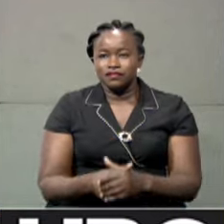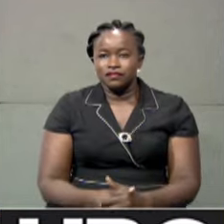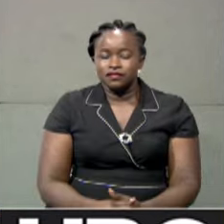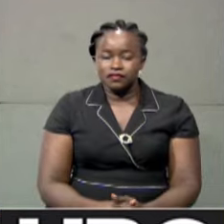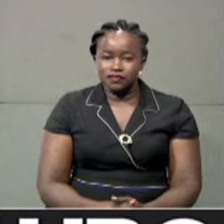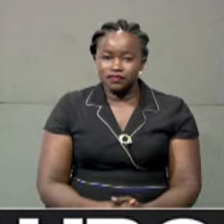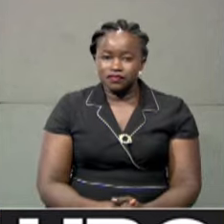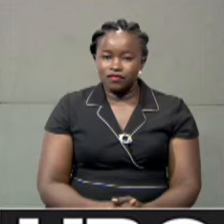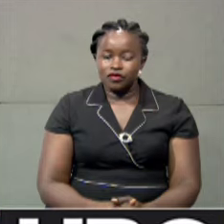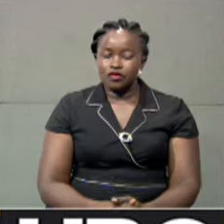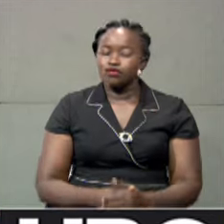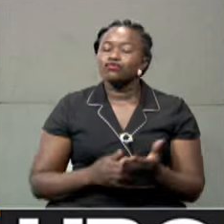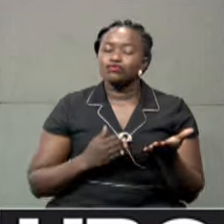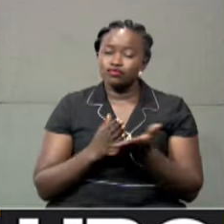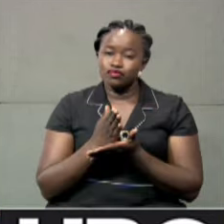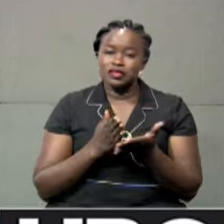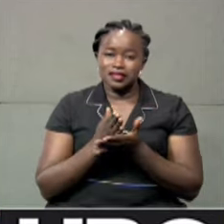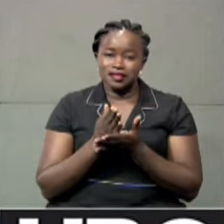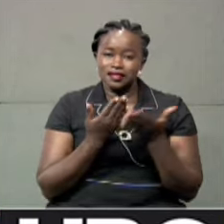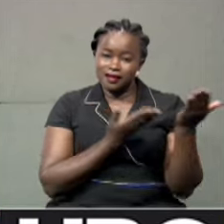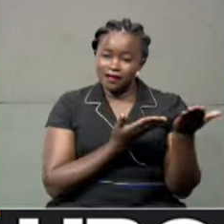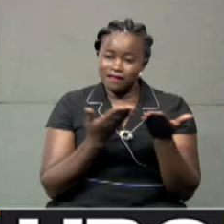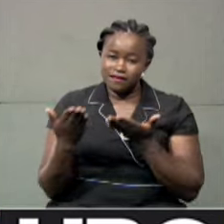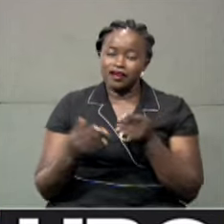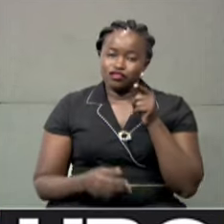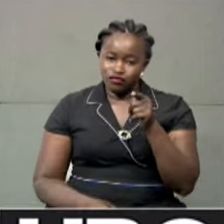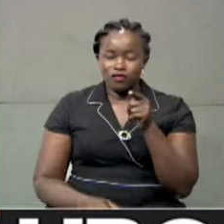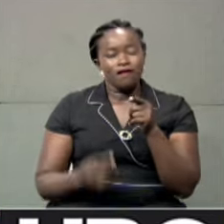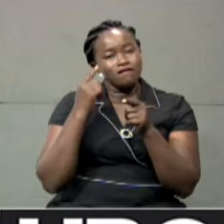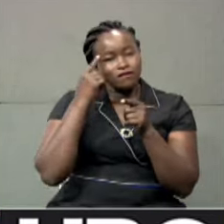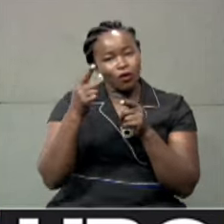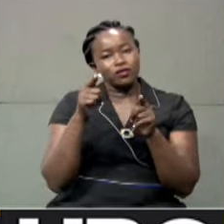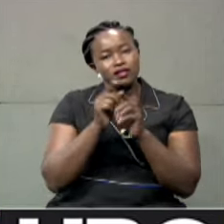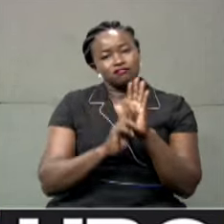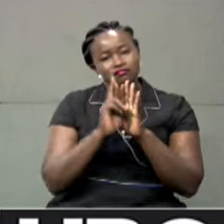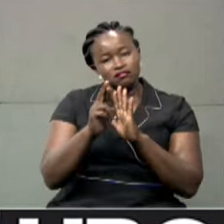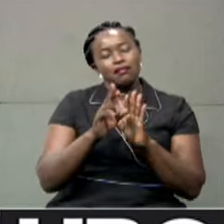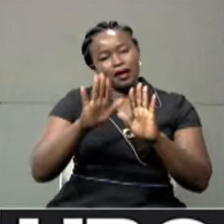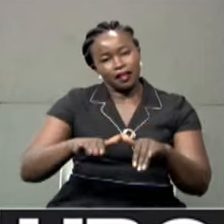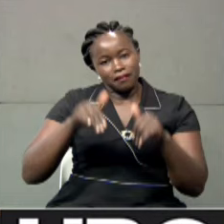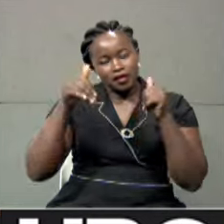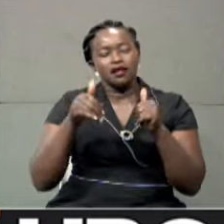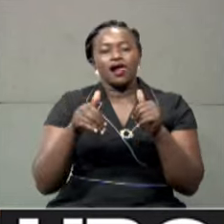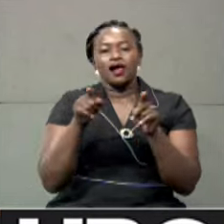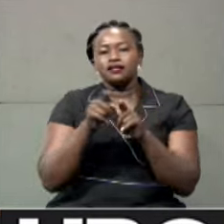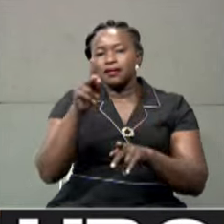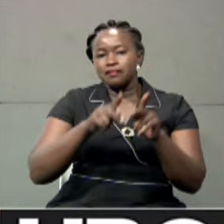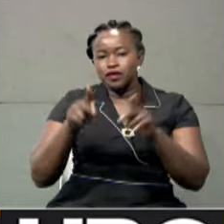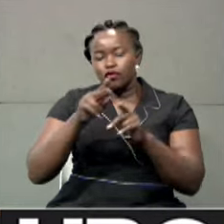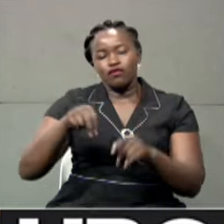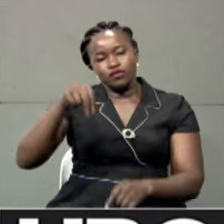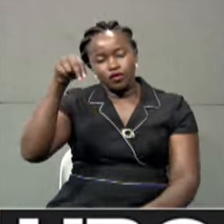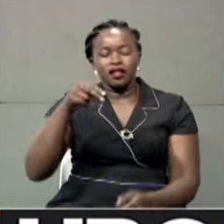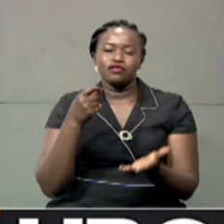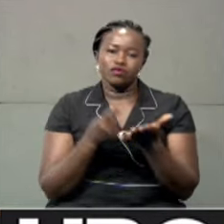to sincerely invite you for and on behalf of Parliament and the people of Northern